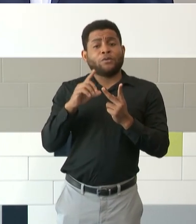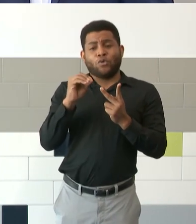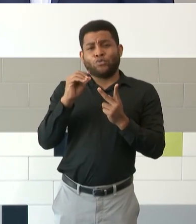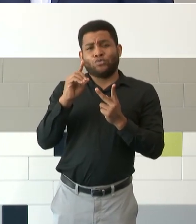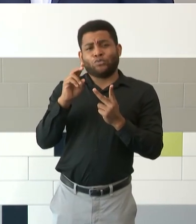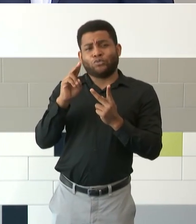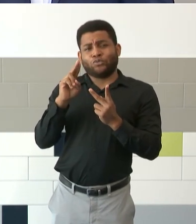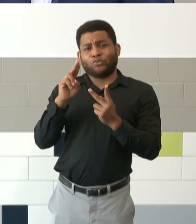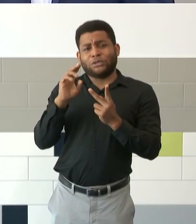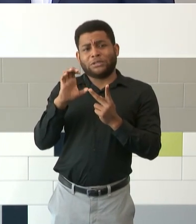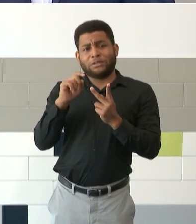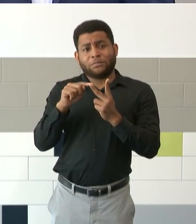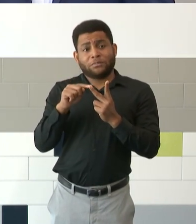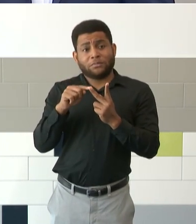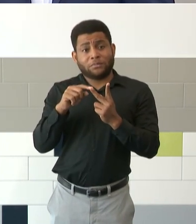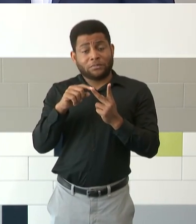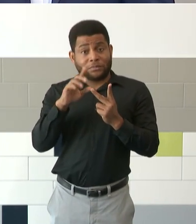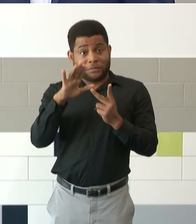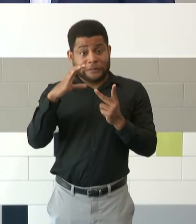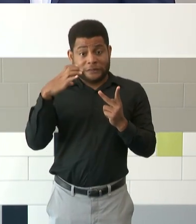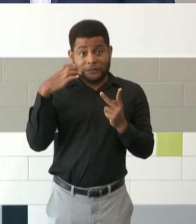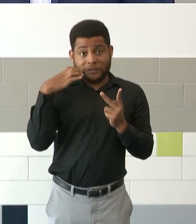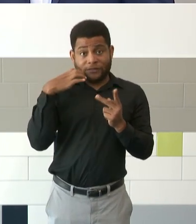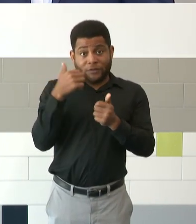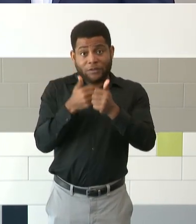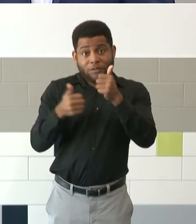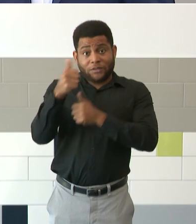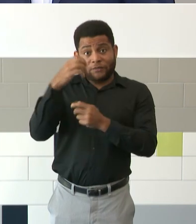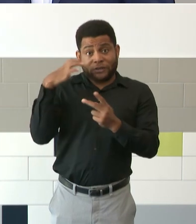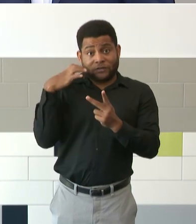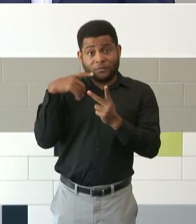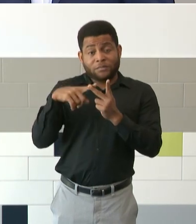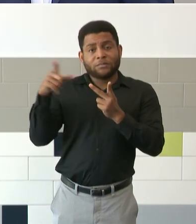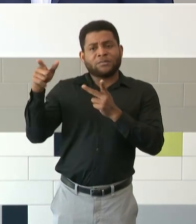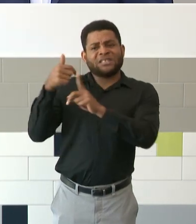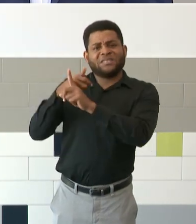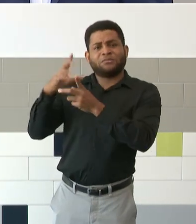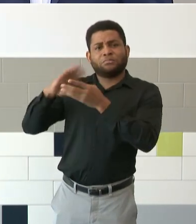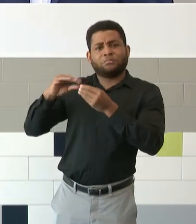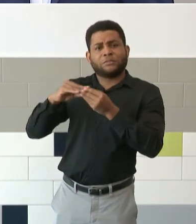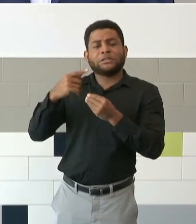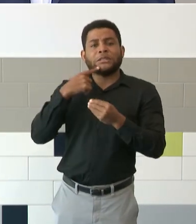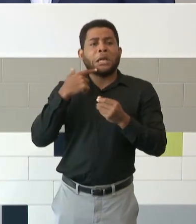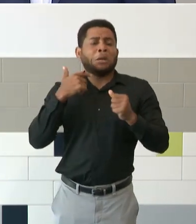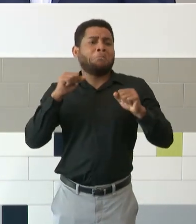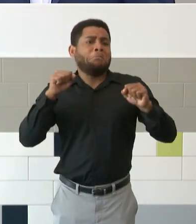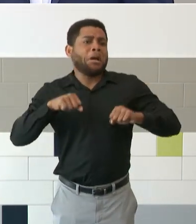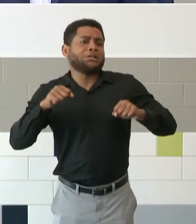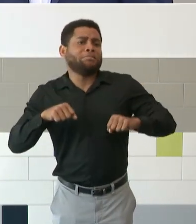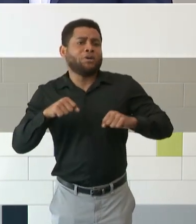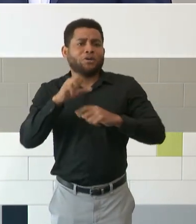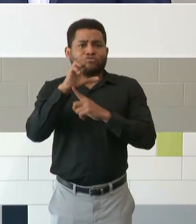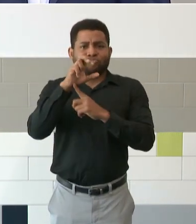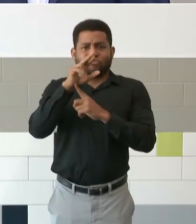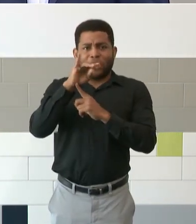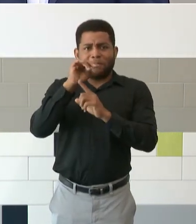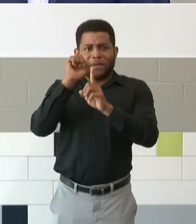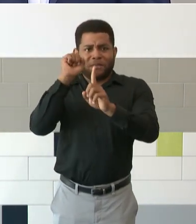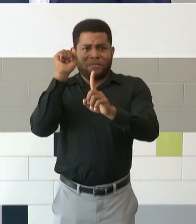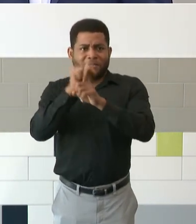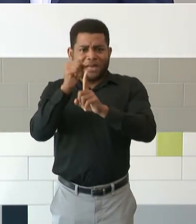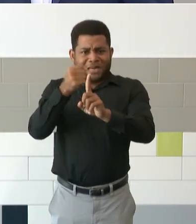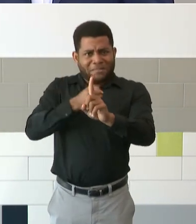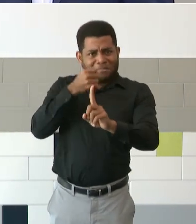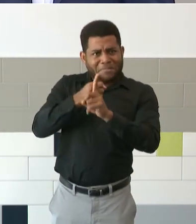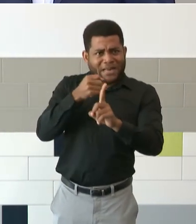instance of an outage that is now being investigated by police for possible criminal activity. Mm-hmm. What can you tell us about that? What I can tell you